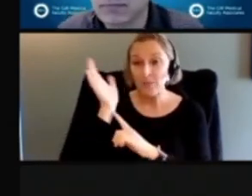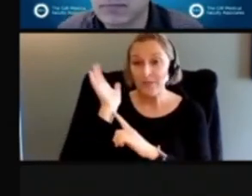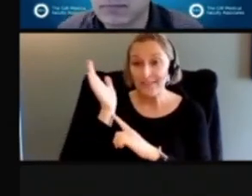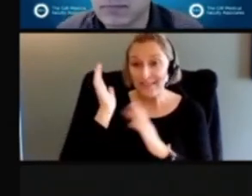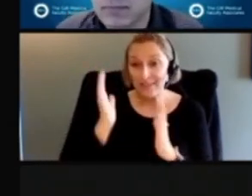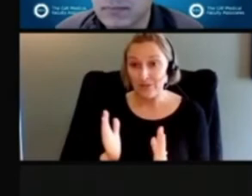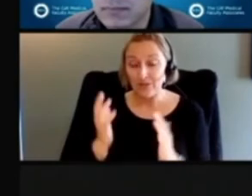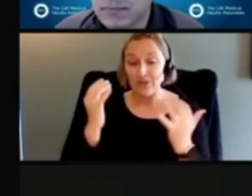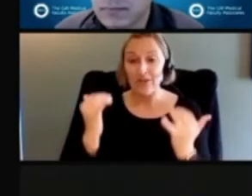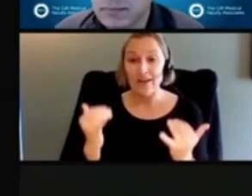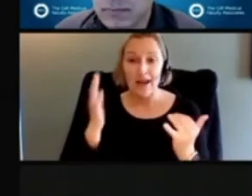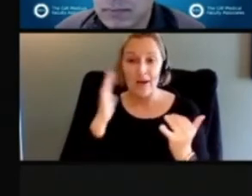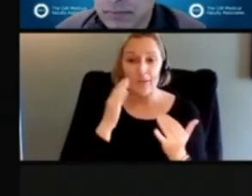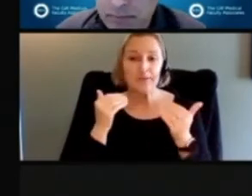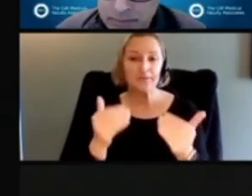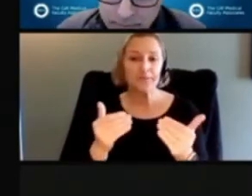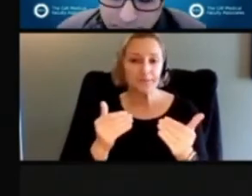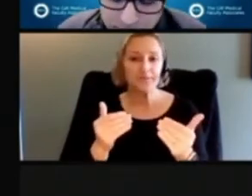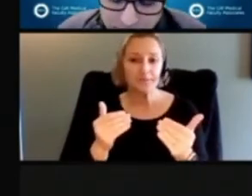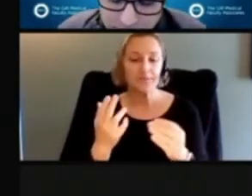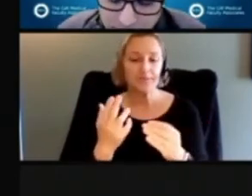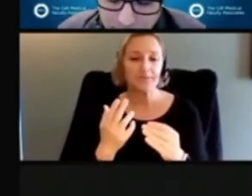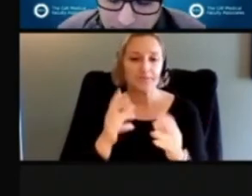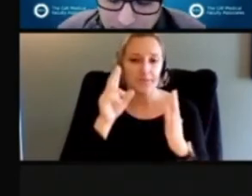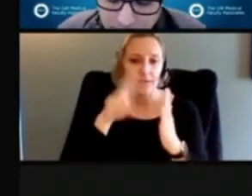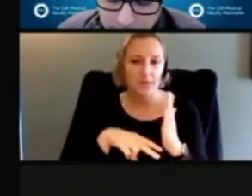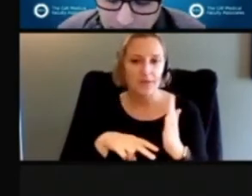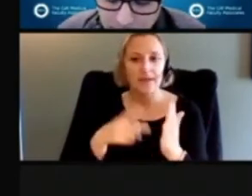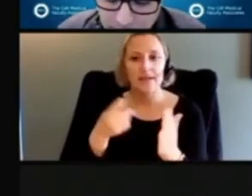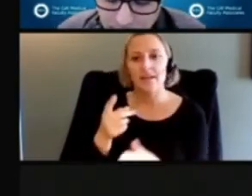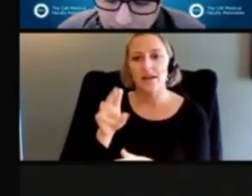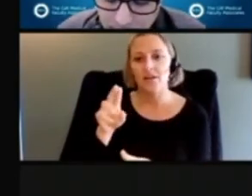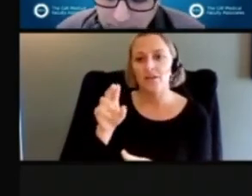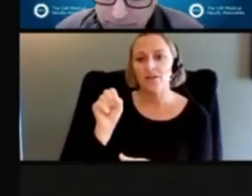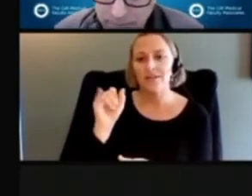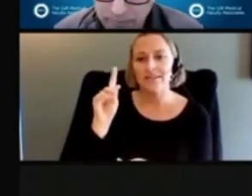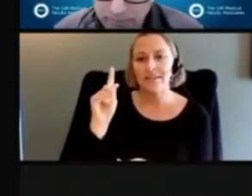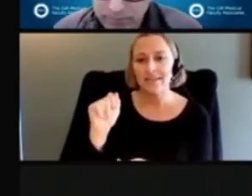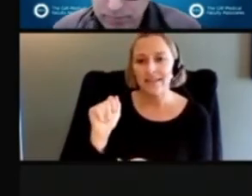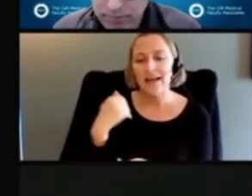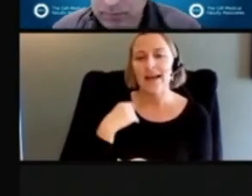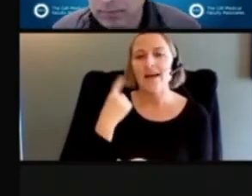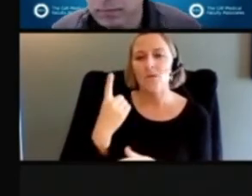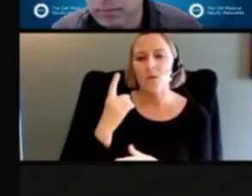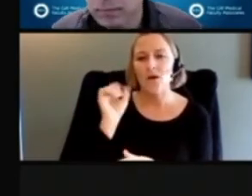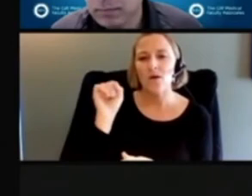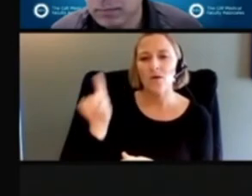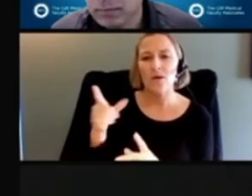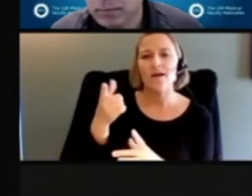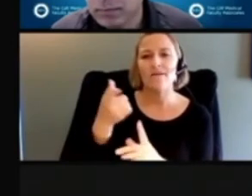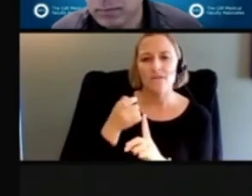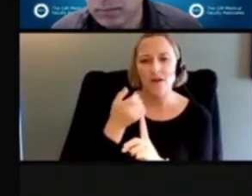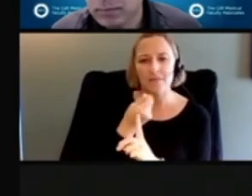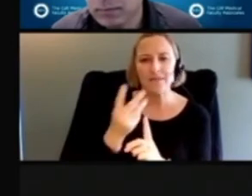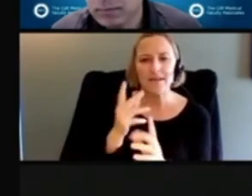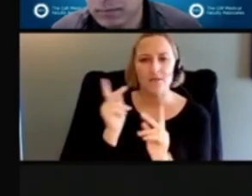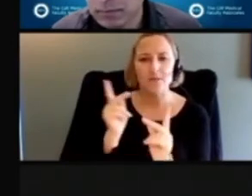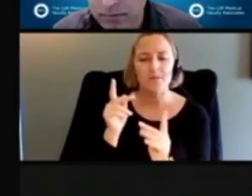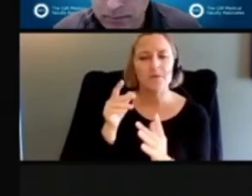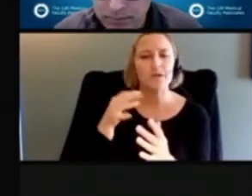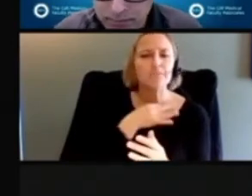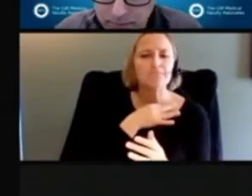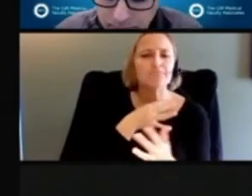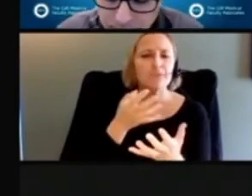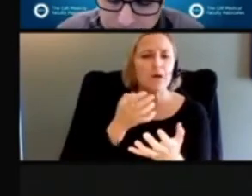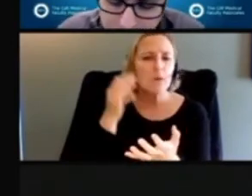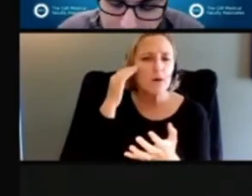will turn to those now. So Dr. Sikka, we got a question from several people that wanted to know a little bit